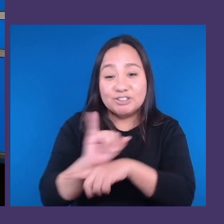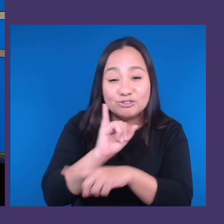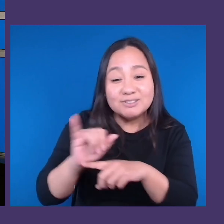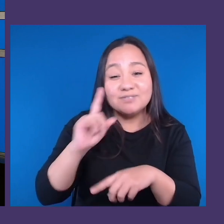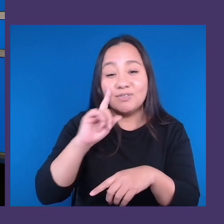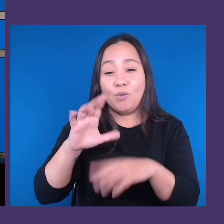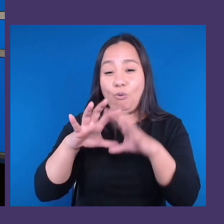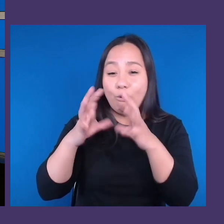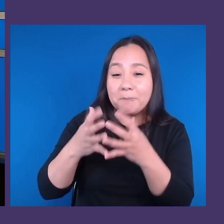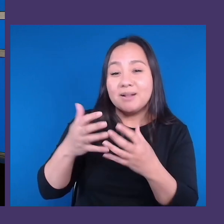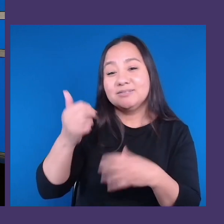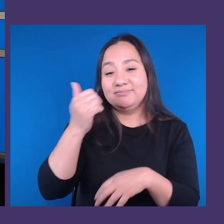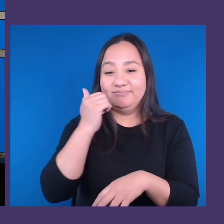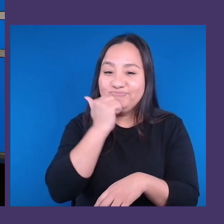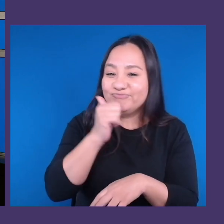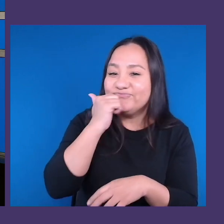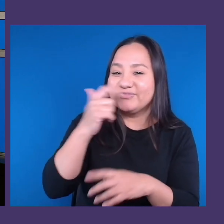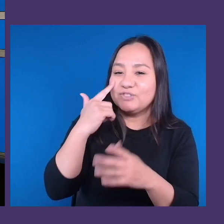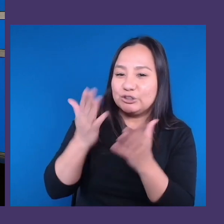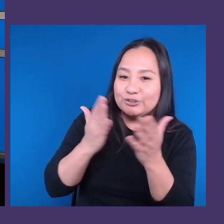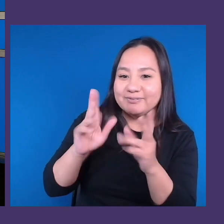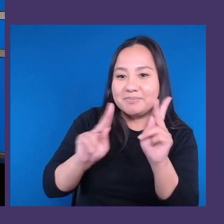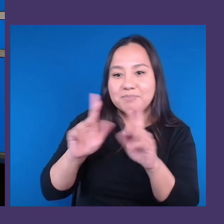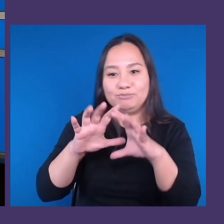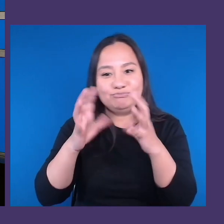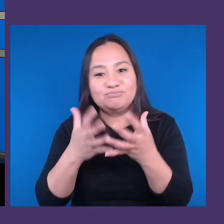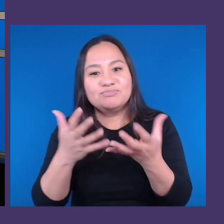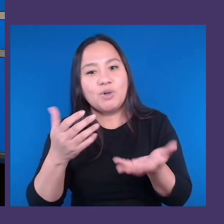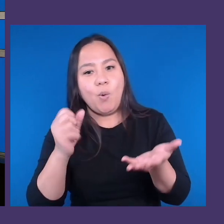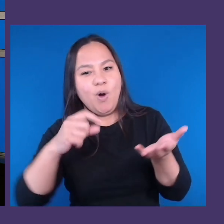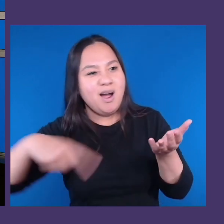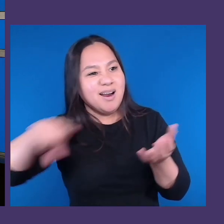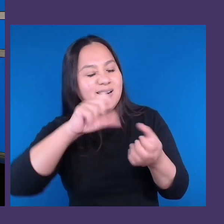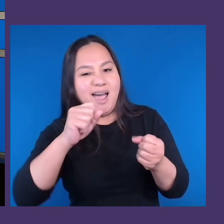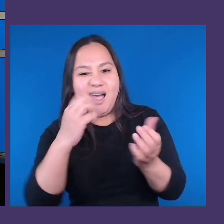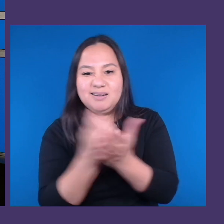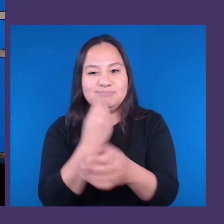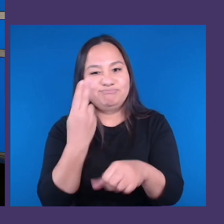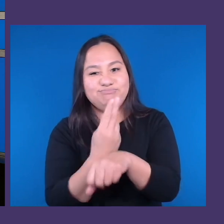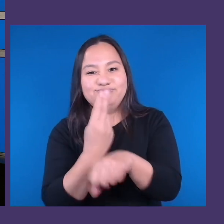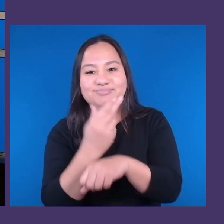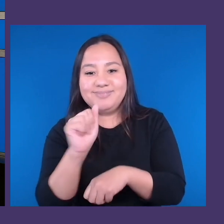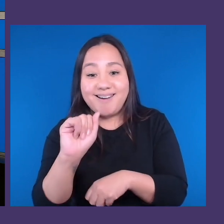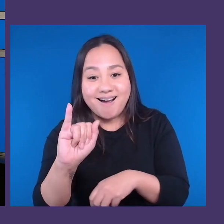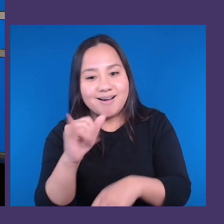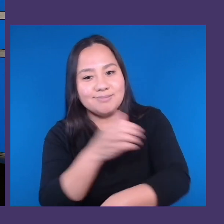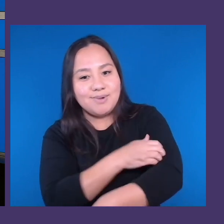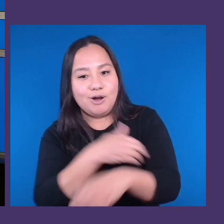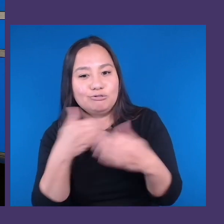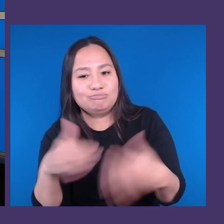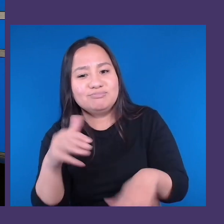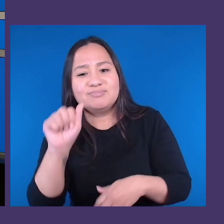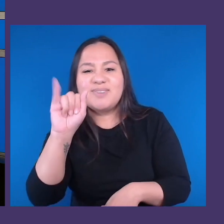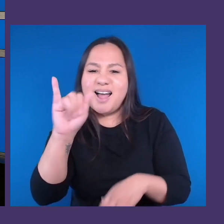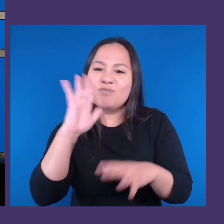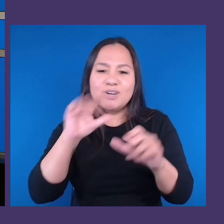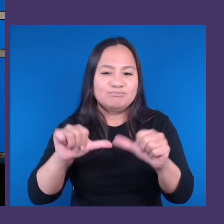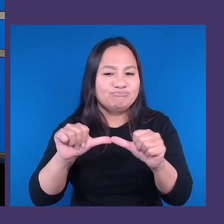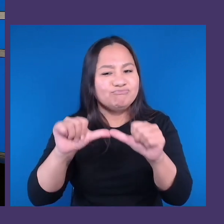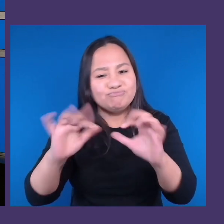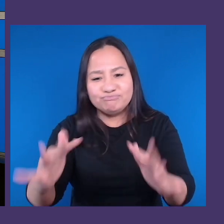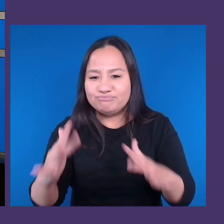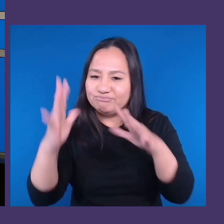that everybody can harness the power of AI. AI is going to continue to advance technologically. So will